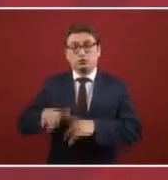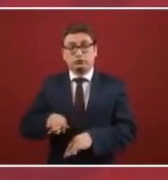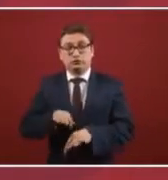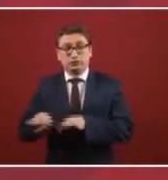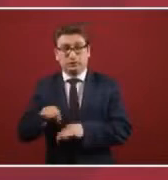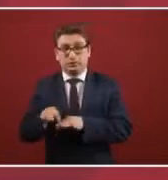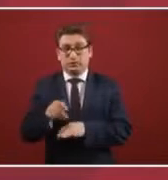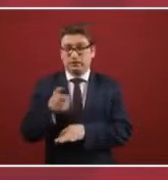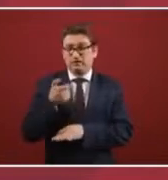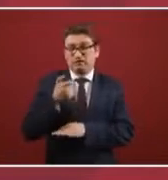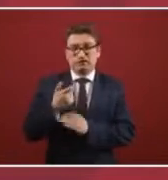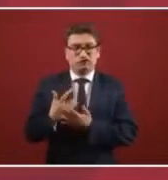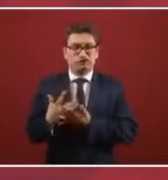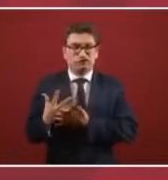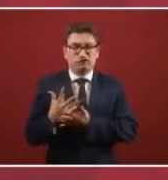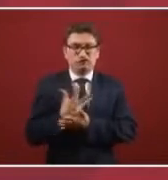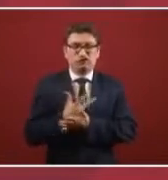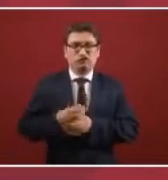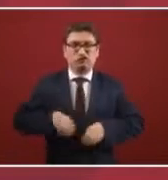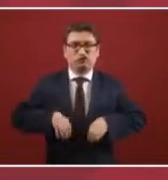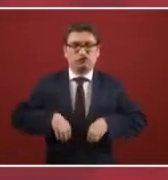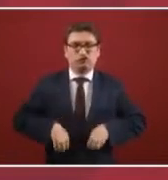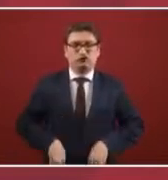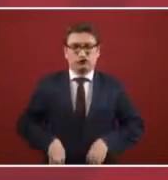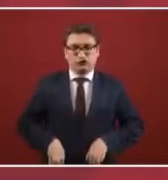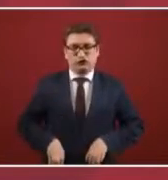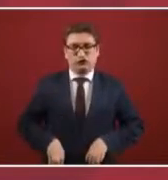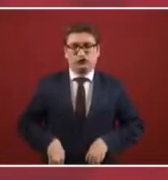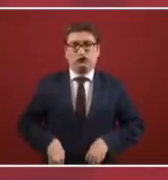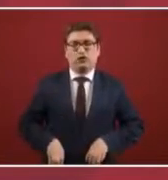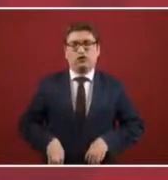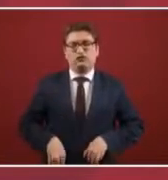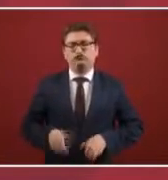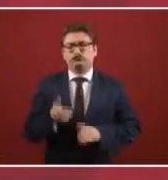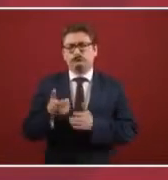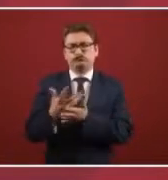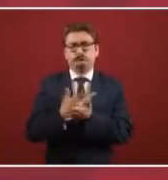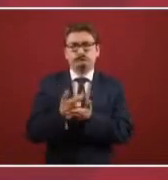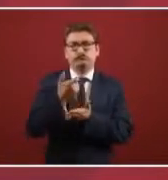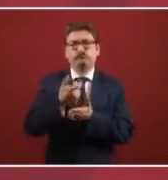public y change se queda con el charge dinero, and take the money Es del from the pueblo. people.